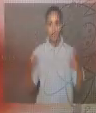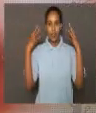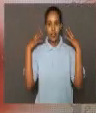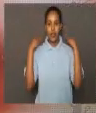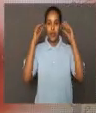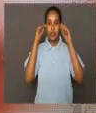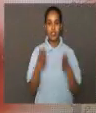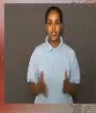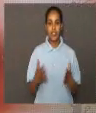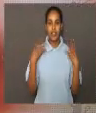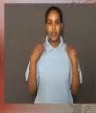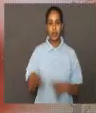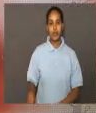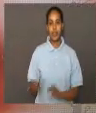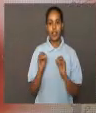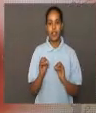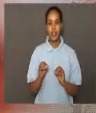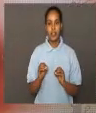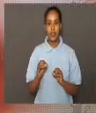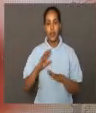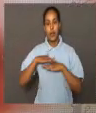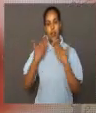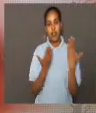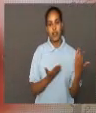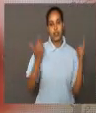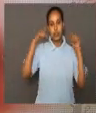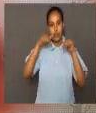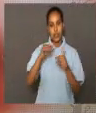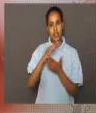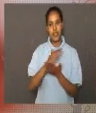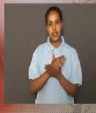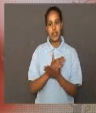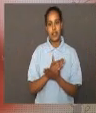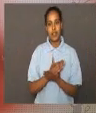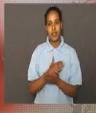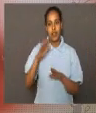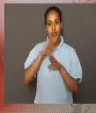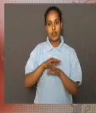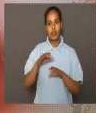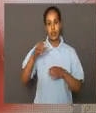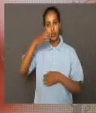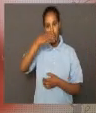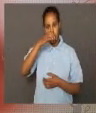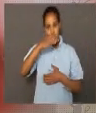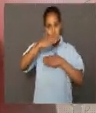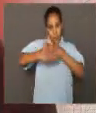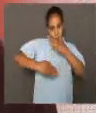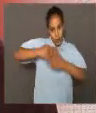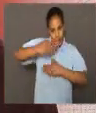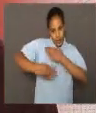Hello, teacher. Hello, students. Welcome to today's lesson on the solution